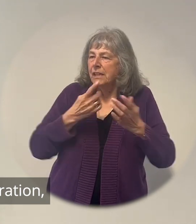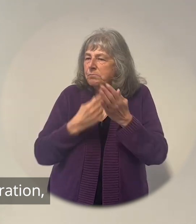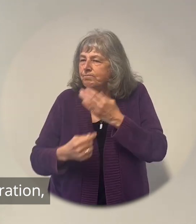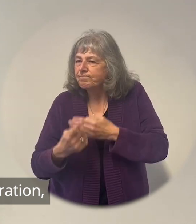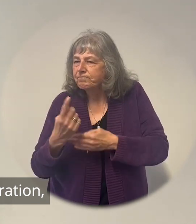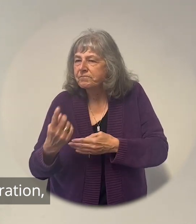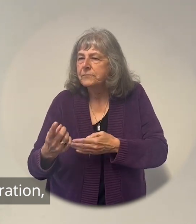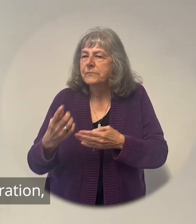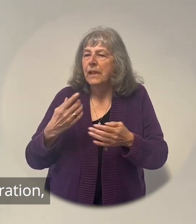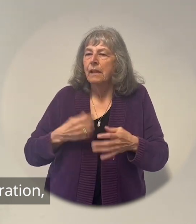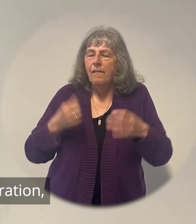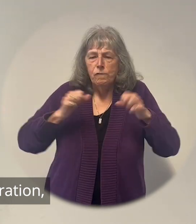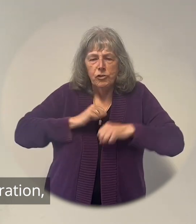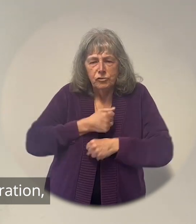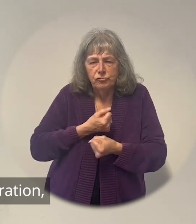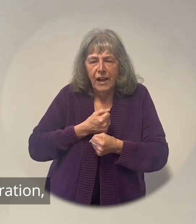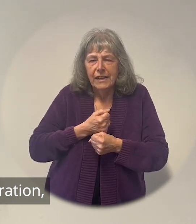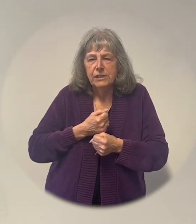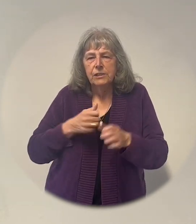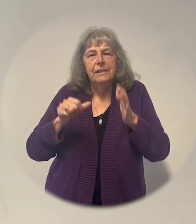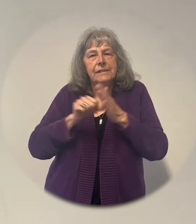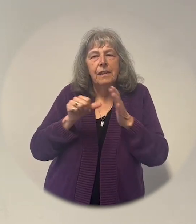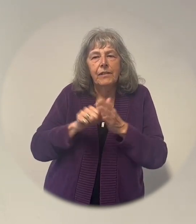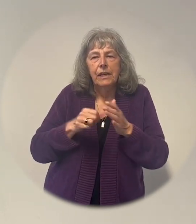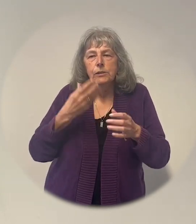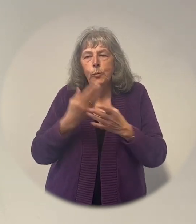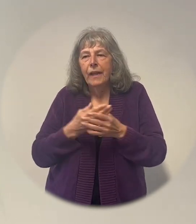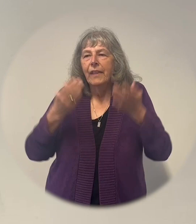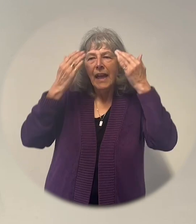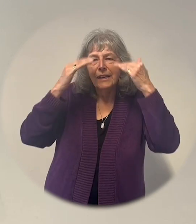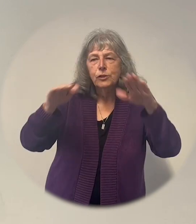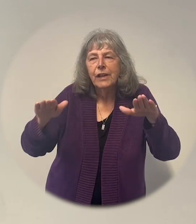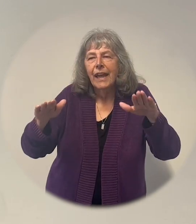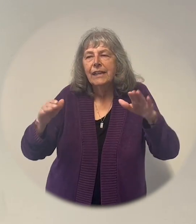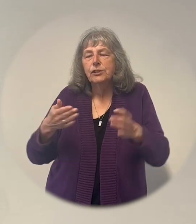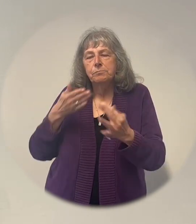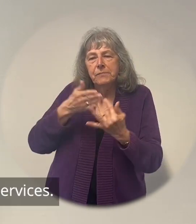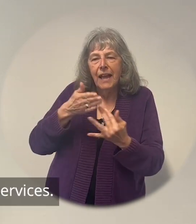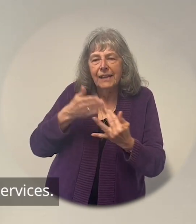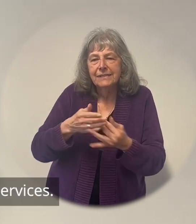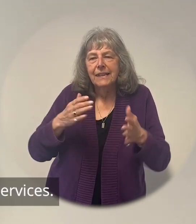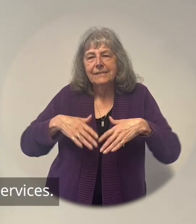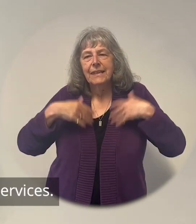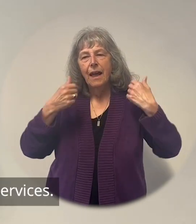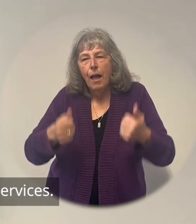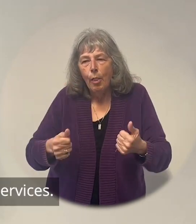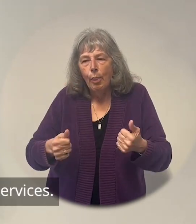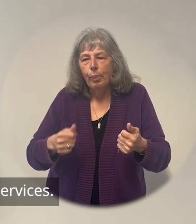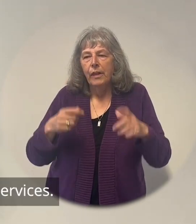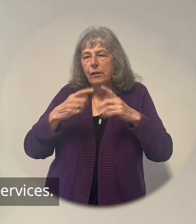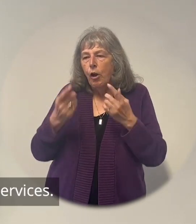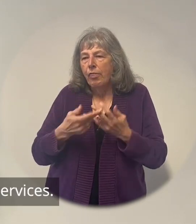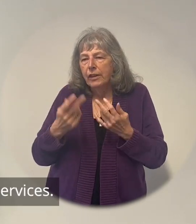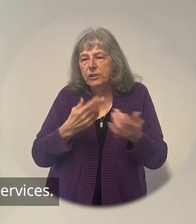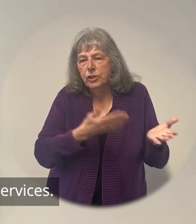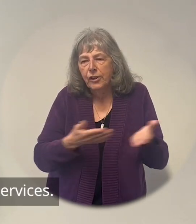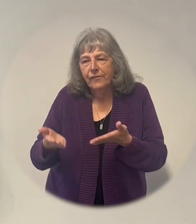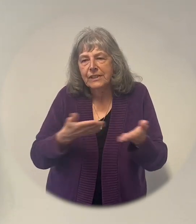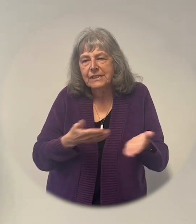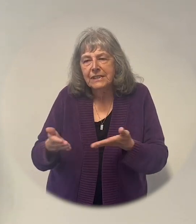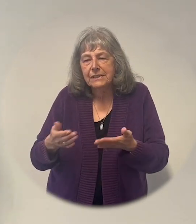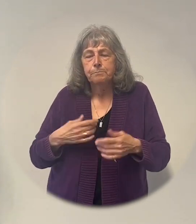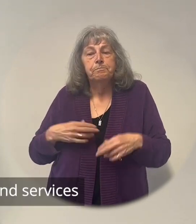isolation, frustration, difficulties with education and accessing health and other essential services.